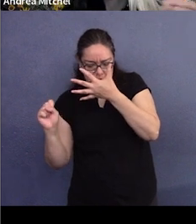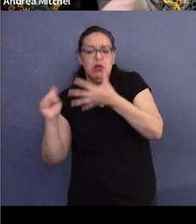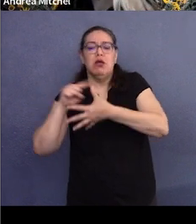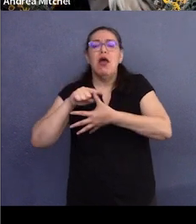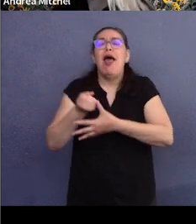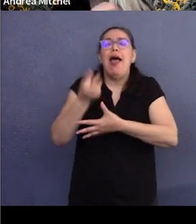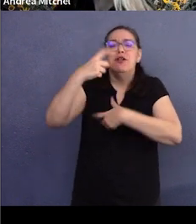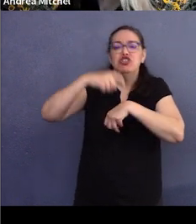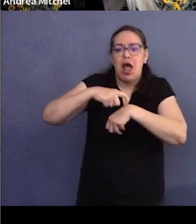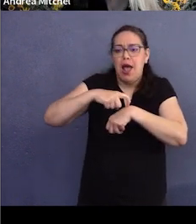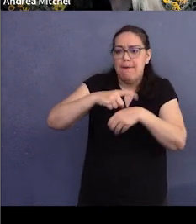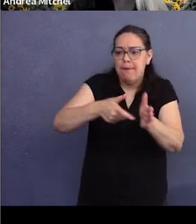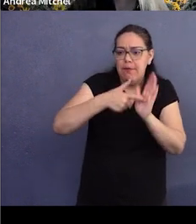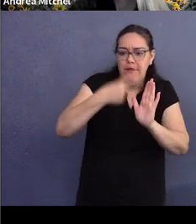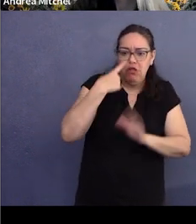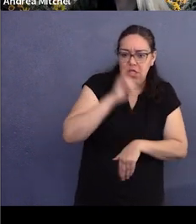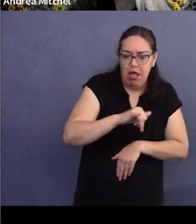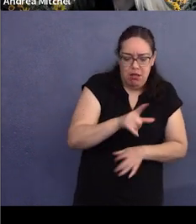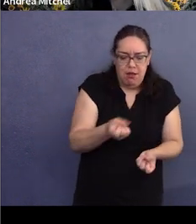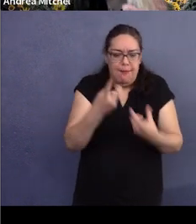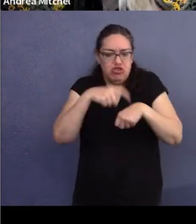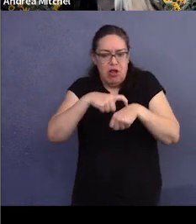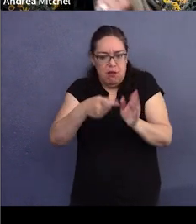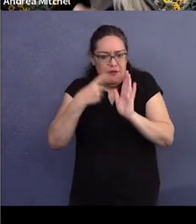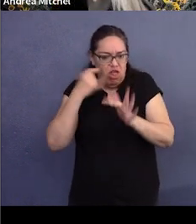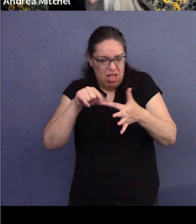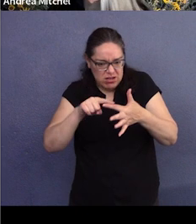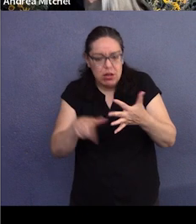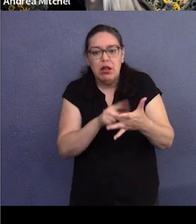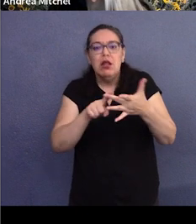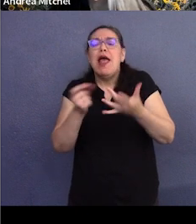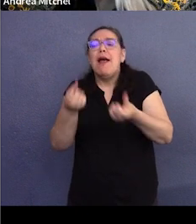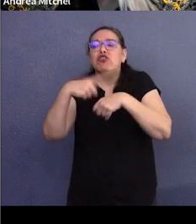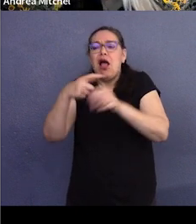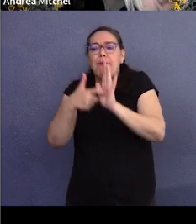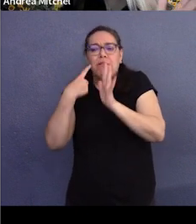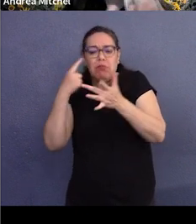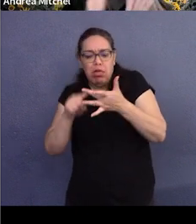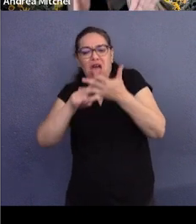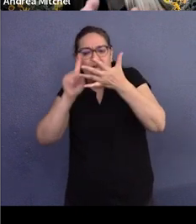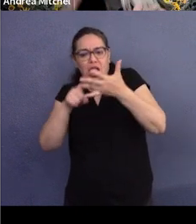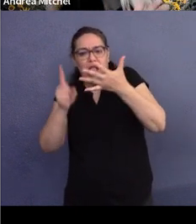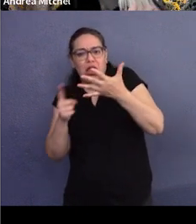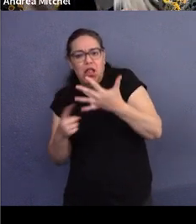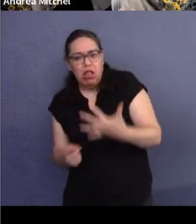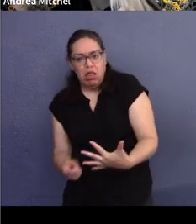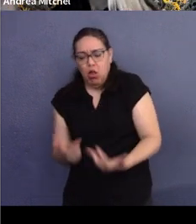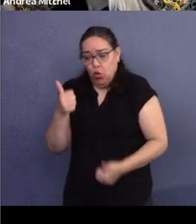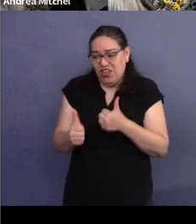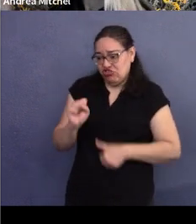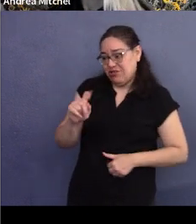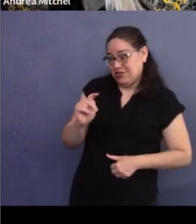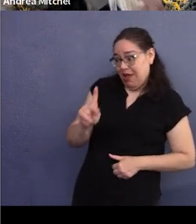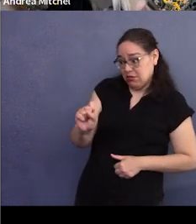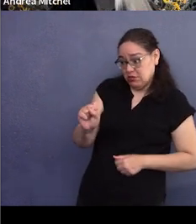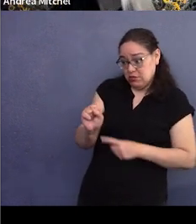tasks that a person may be doing. So Jennifer mentioned prep time. There's all sorts of things that go